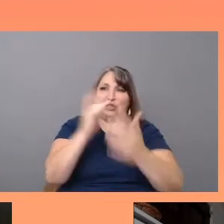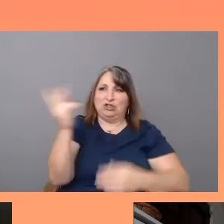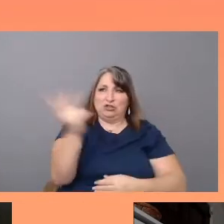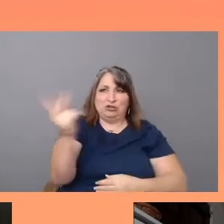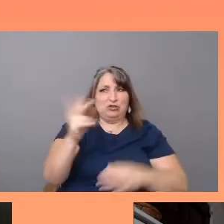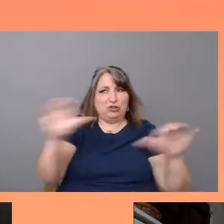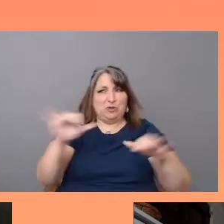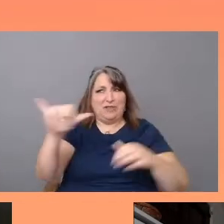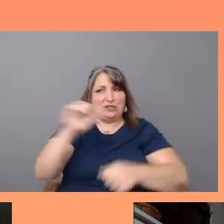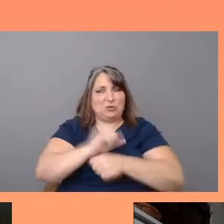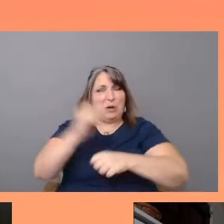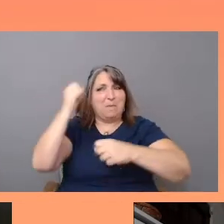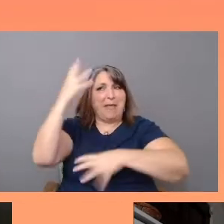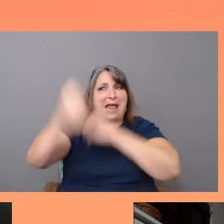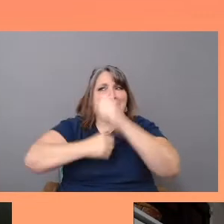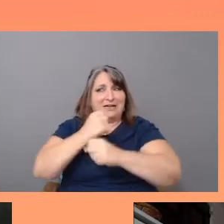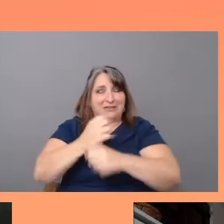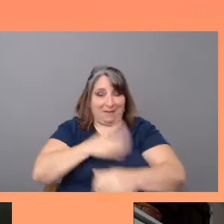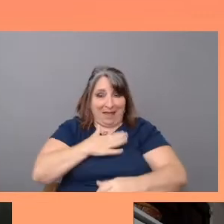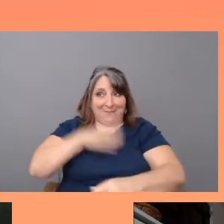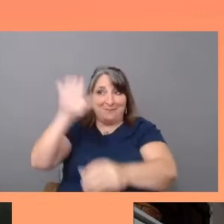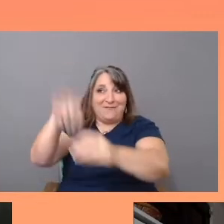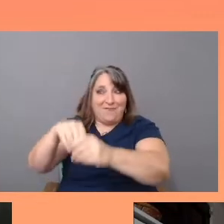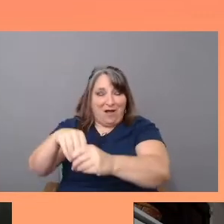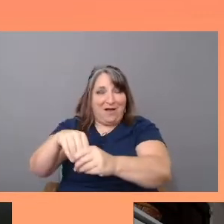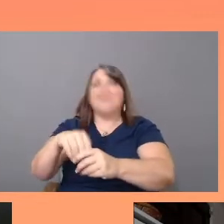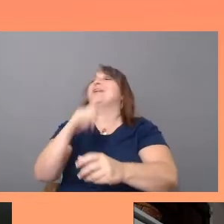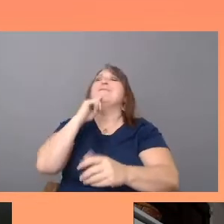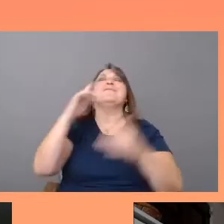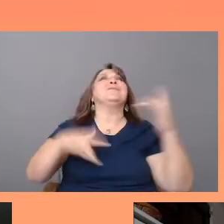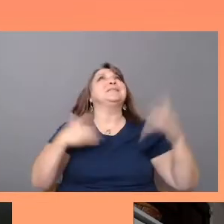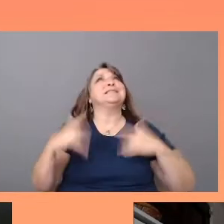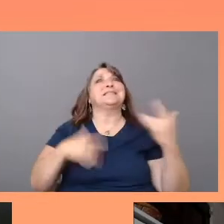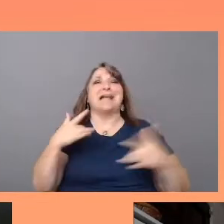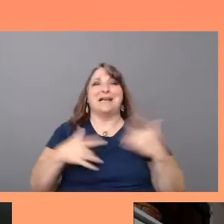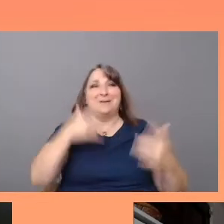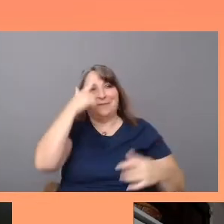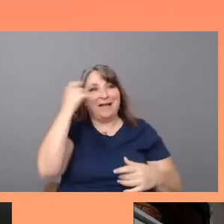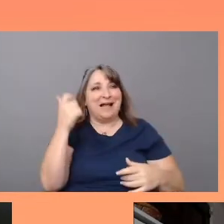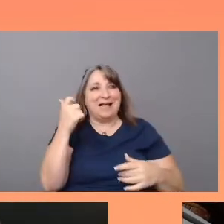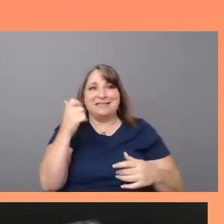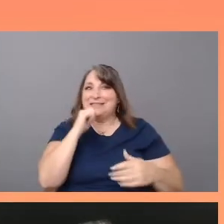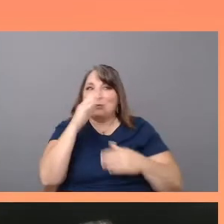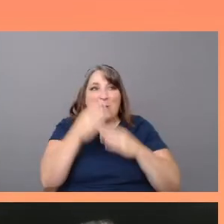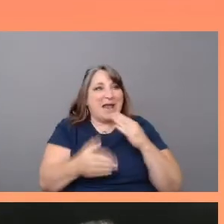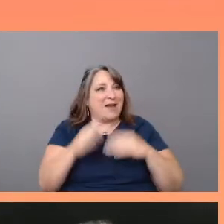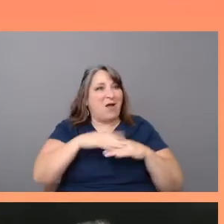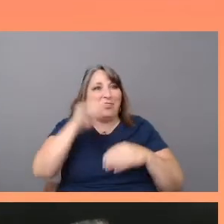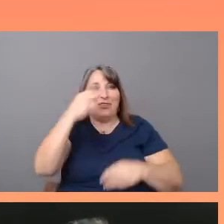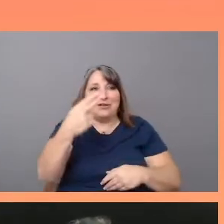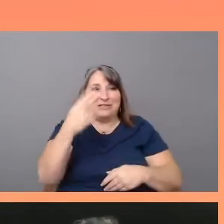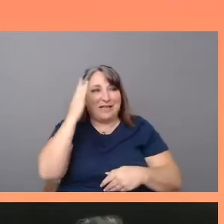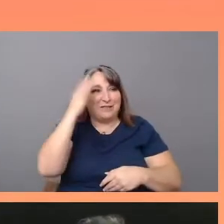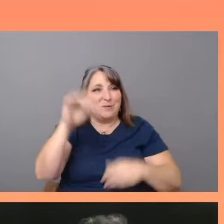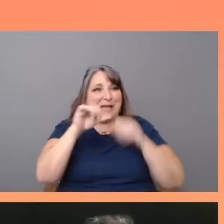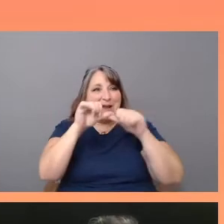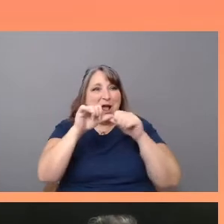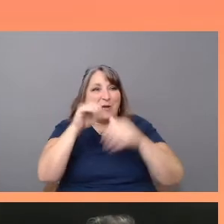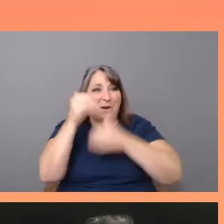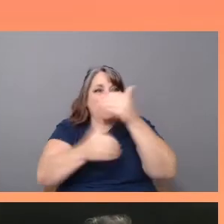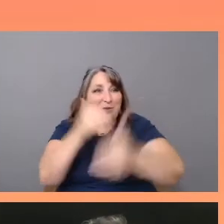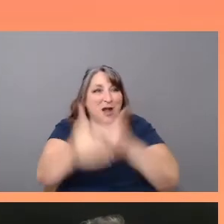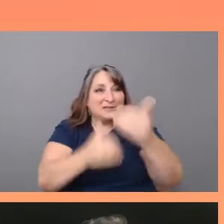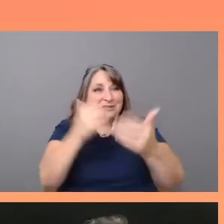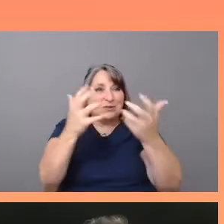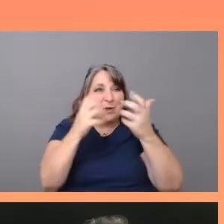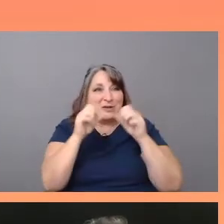I'm just happy to be a part of that. And I'm really, really excited, because this is not going to end even on Thursday. This is an ongoing process that we want to continue for months, to really,